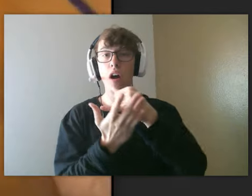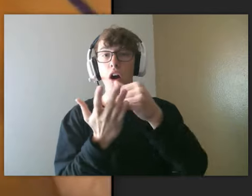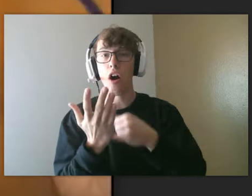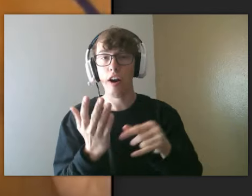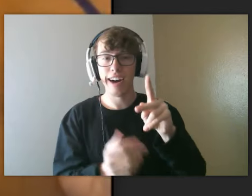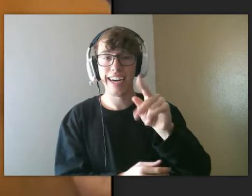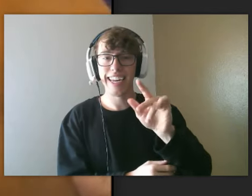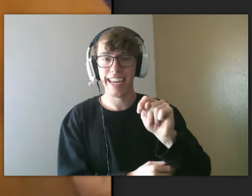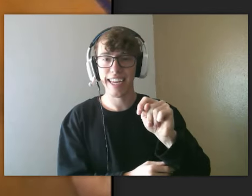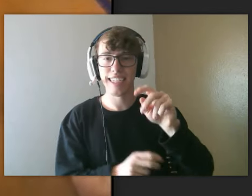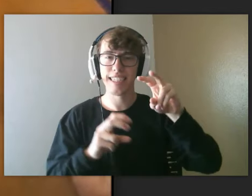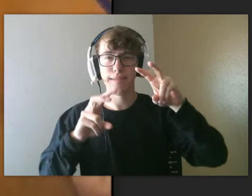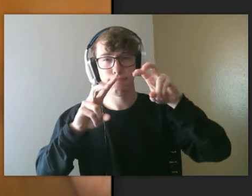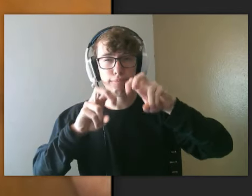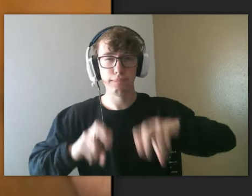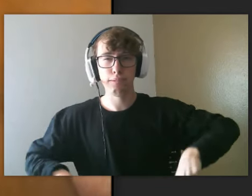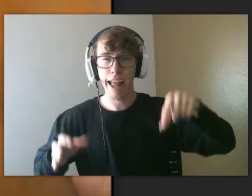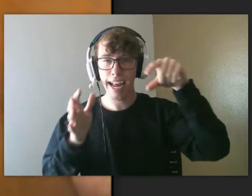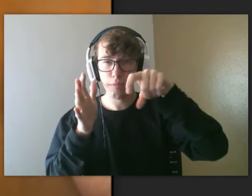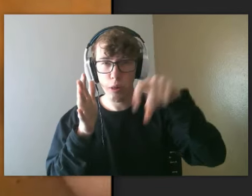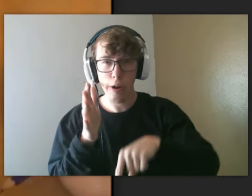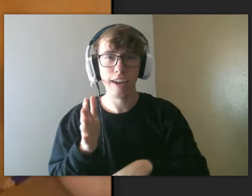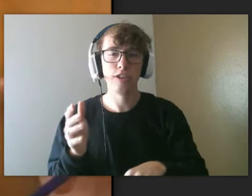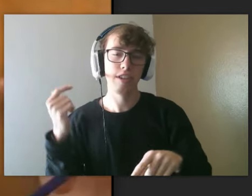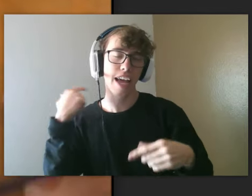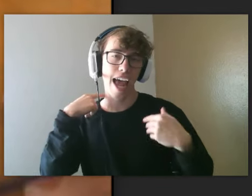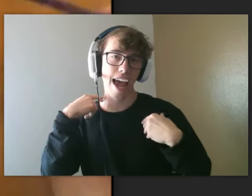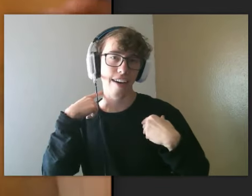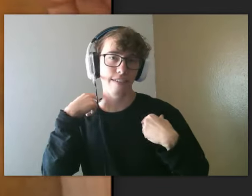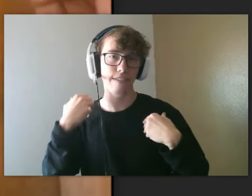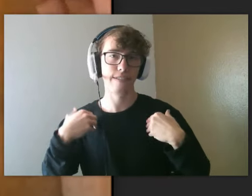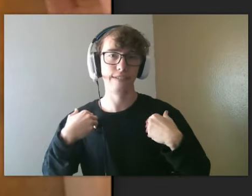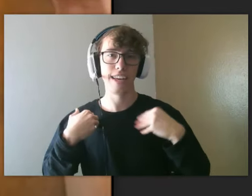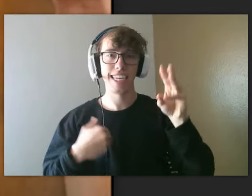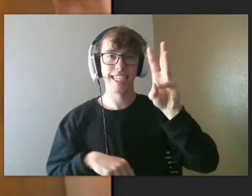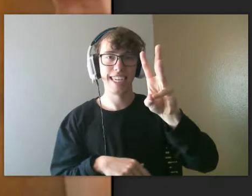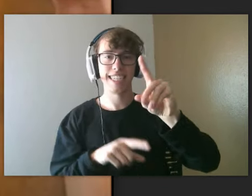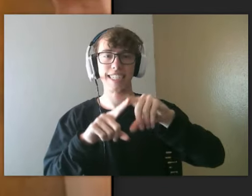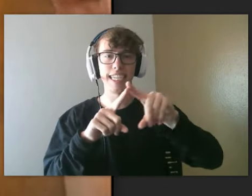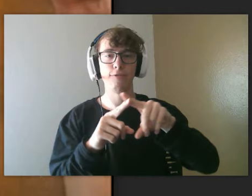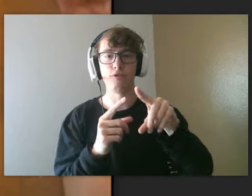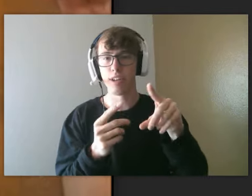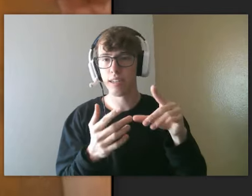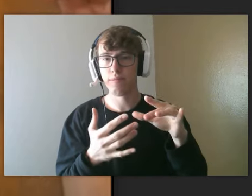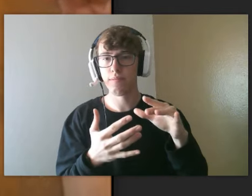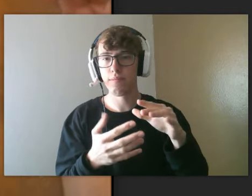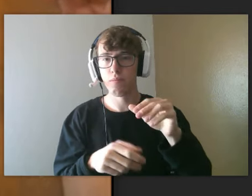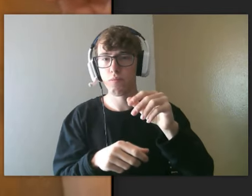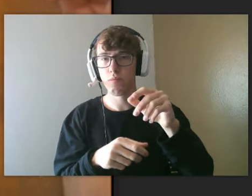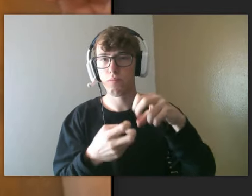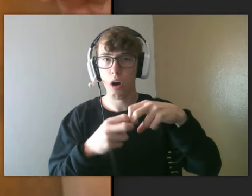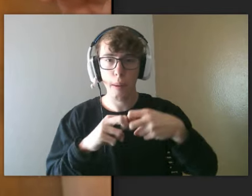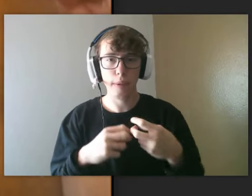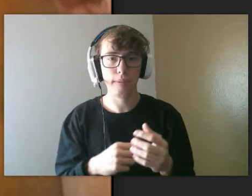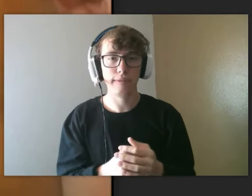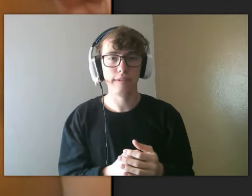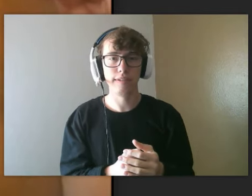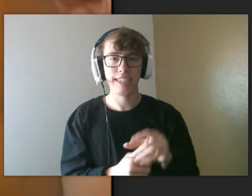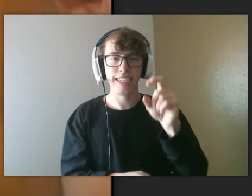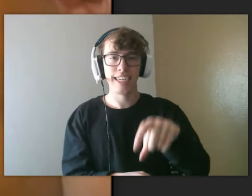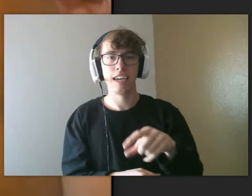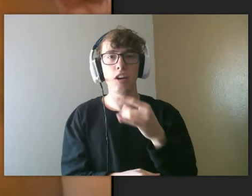be doing 6 different exercises. First thing you're going to be doing is going to create a color